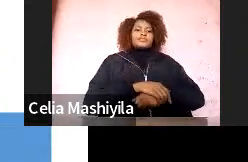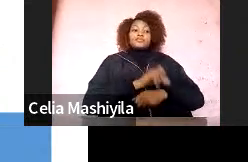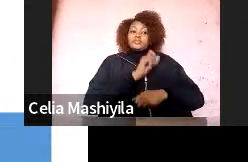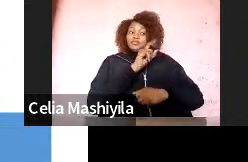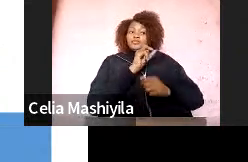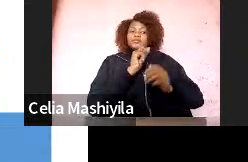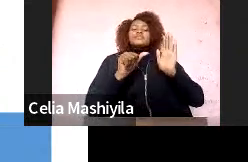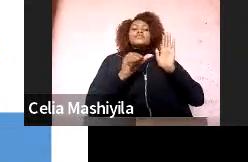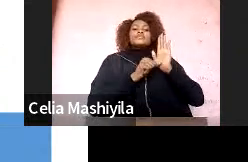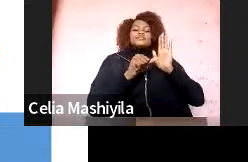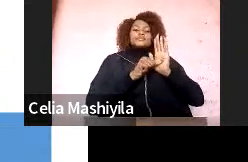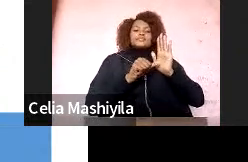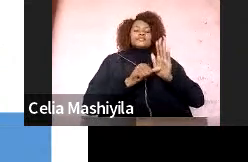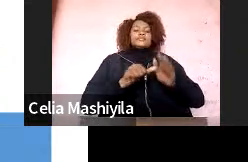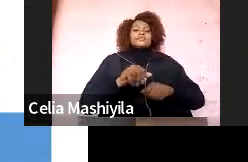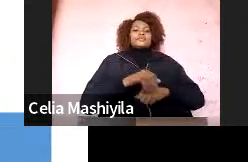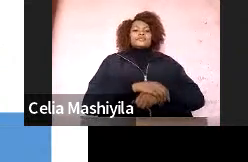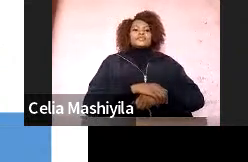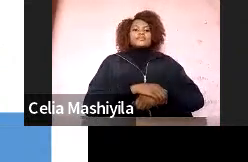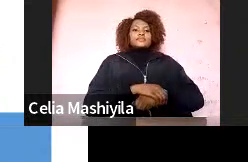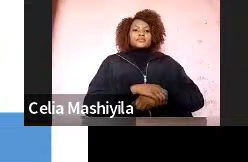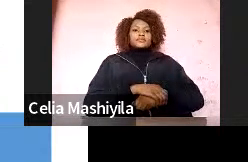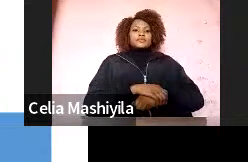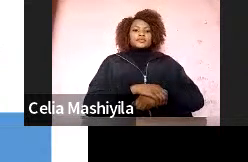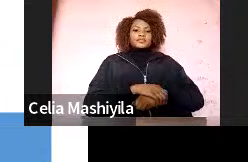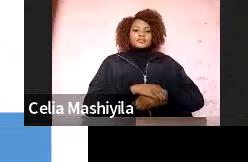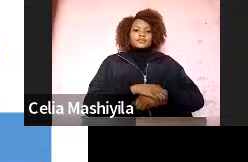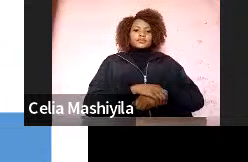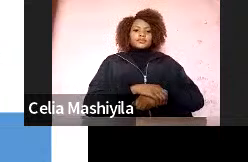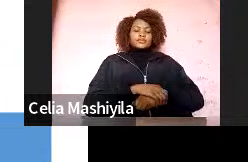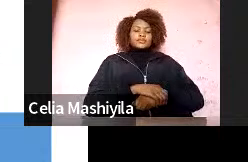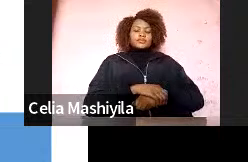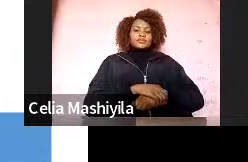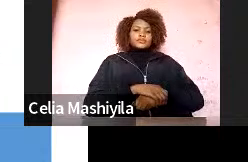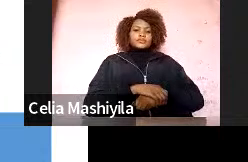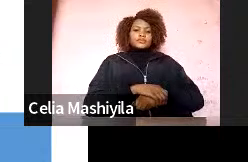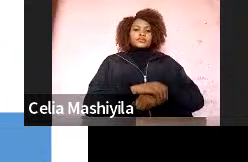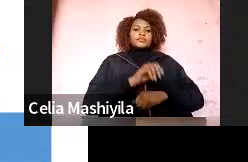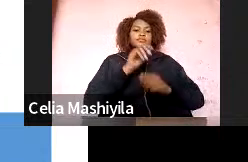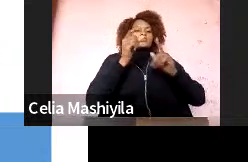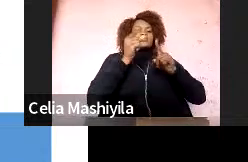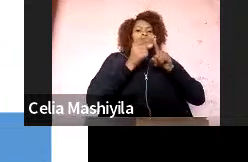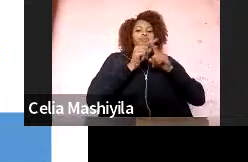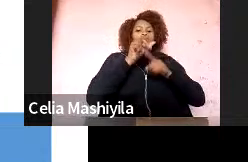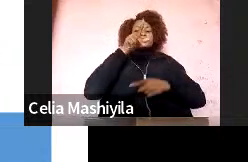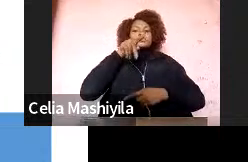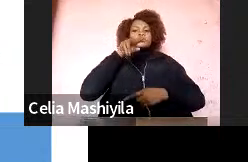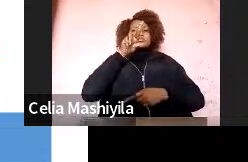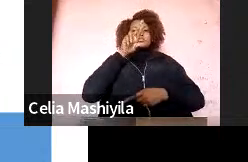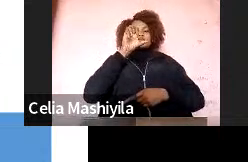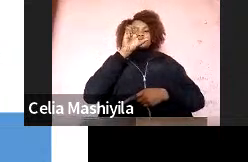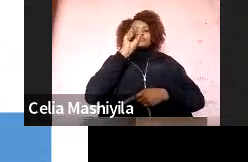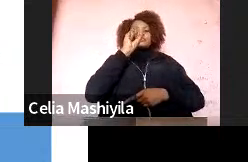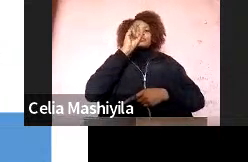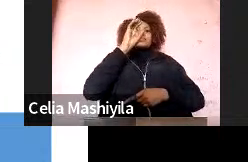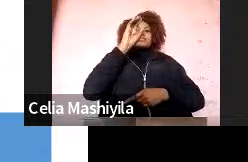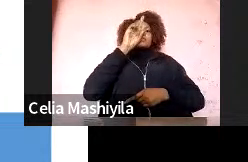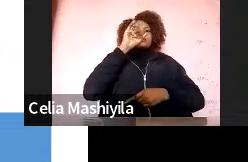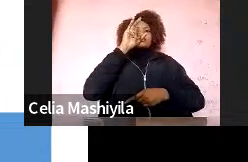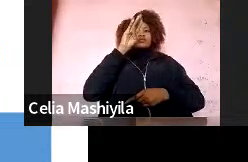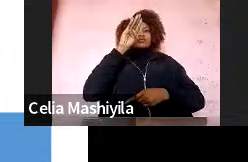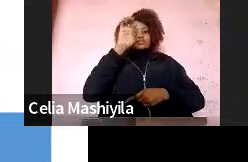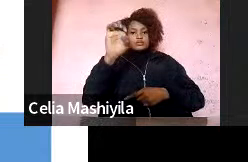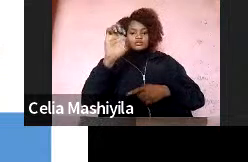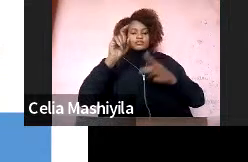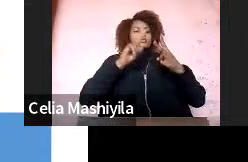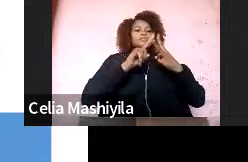I'm underlining the words prescribed, I'm underlining the words timelines, because when you think of engagement with SARS, those